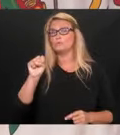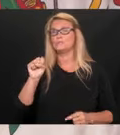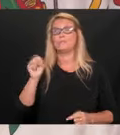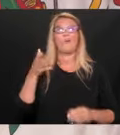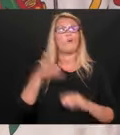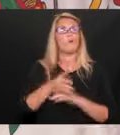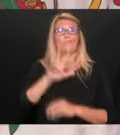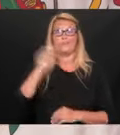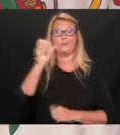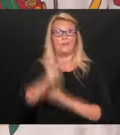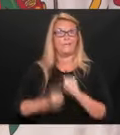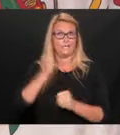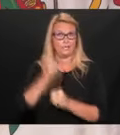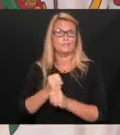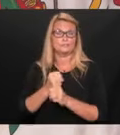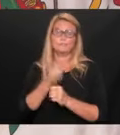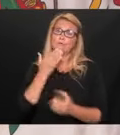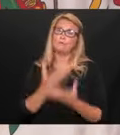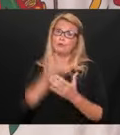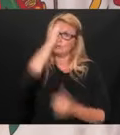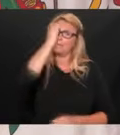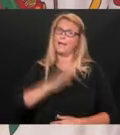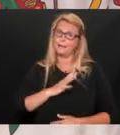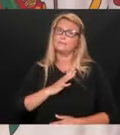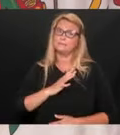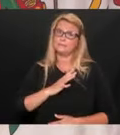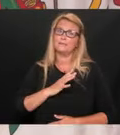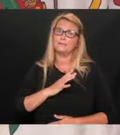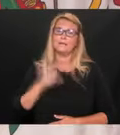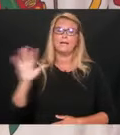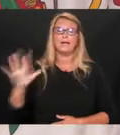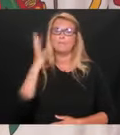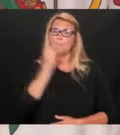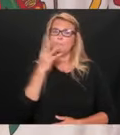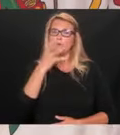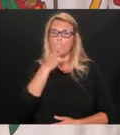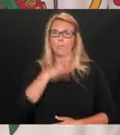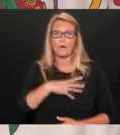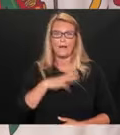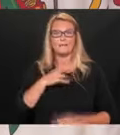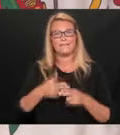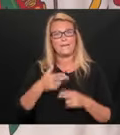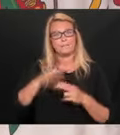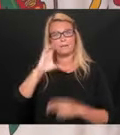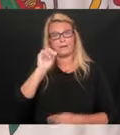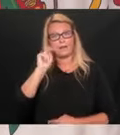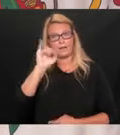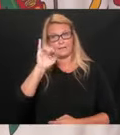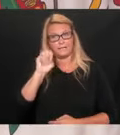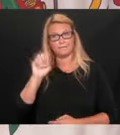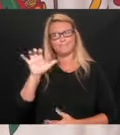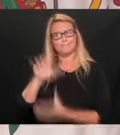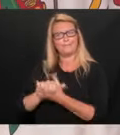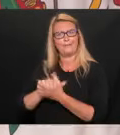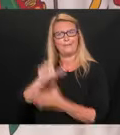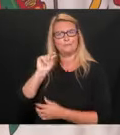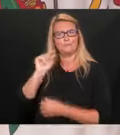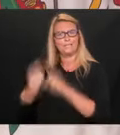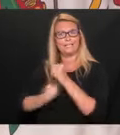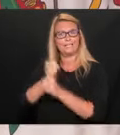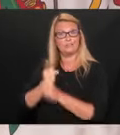years. He's a good man with a beautiful wife, Connie, of 20 years, a Putnam